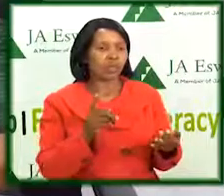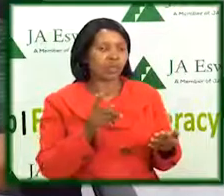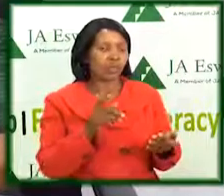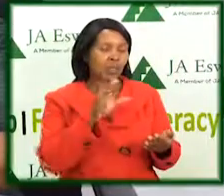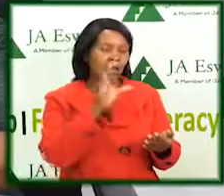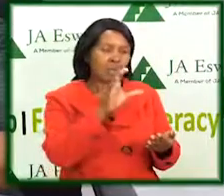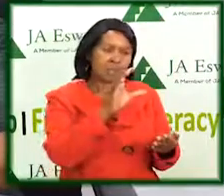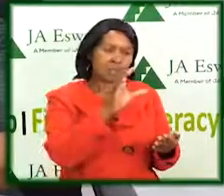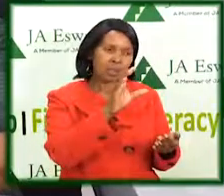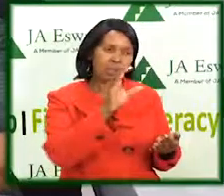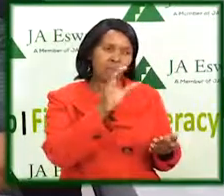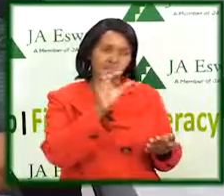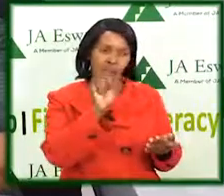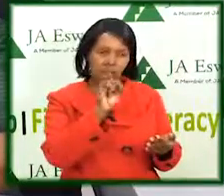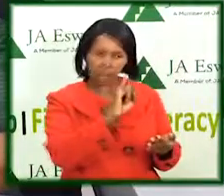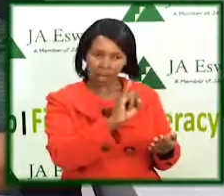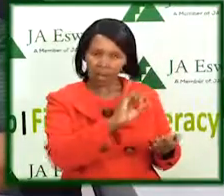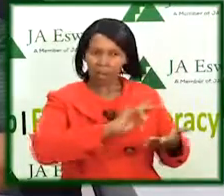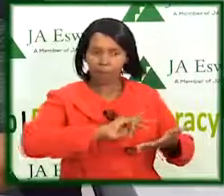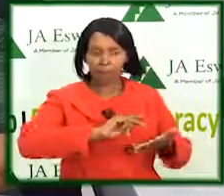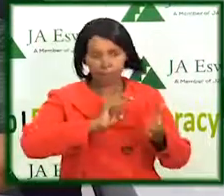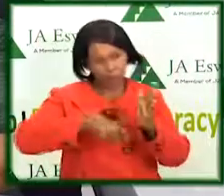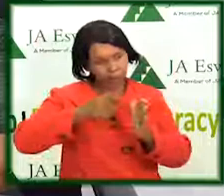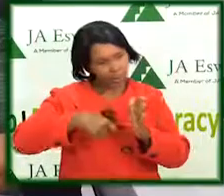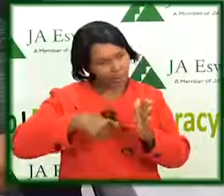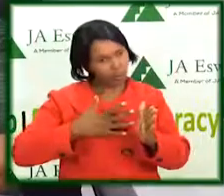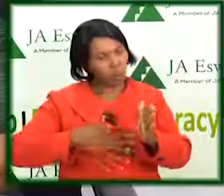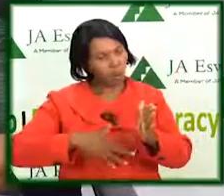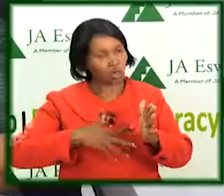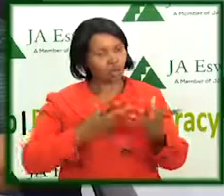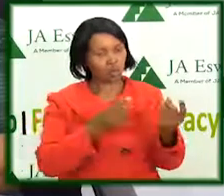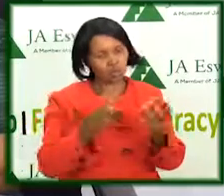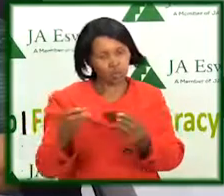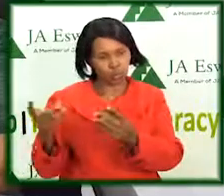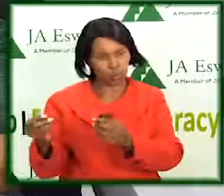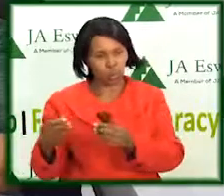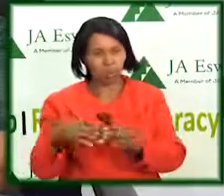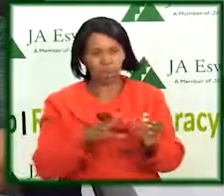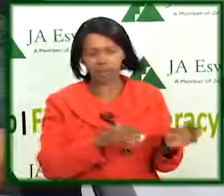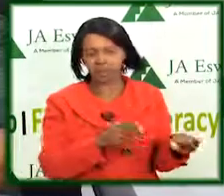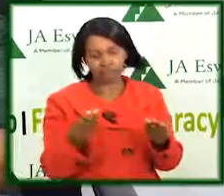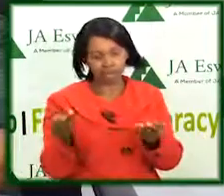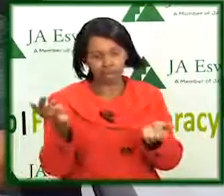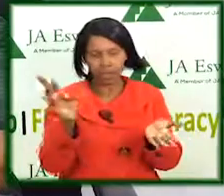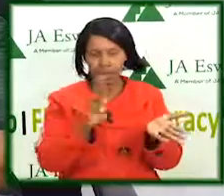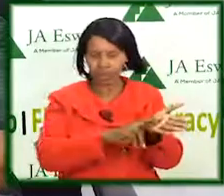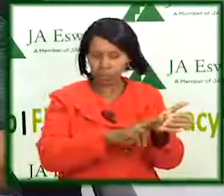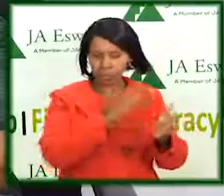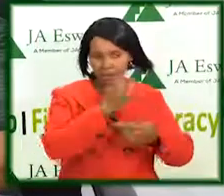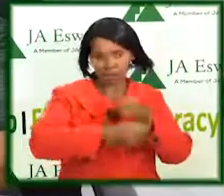CSI project that you're expected to conduct. It's also shown in the end of year report. Your